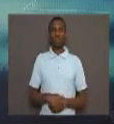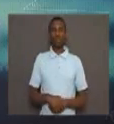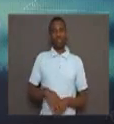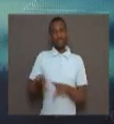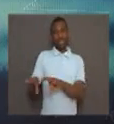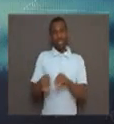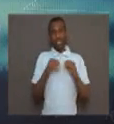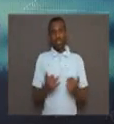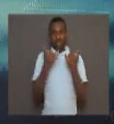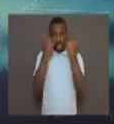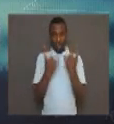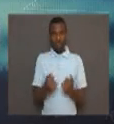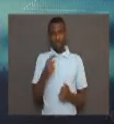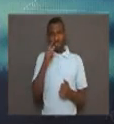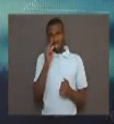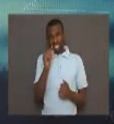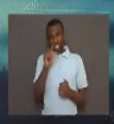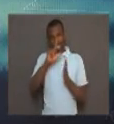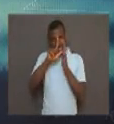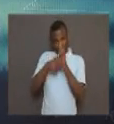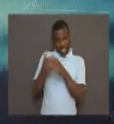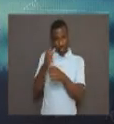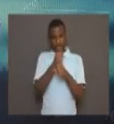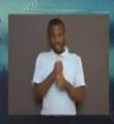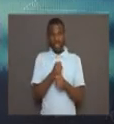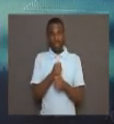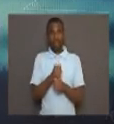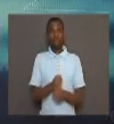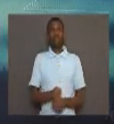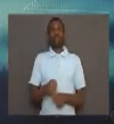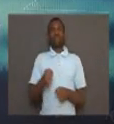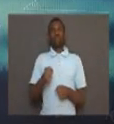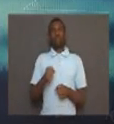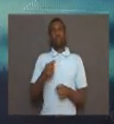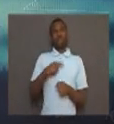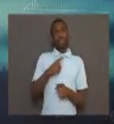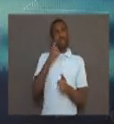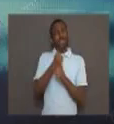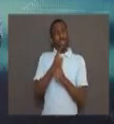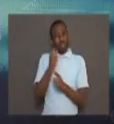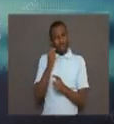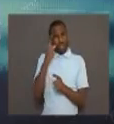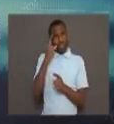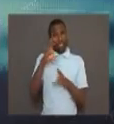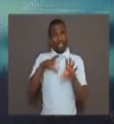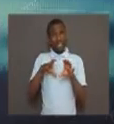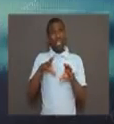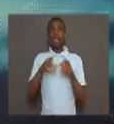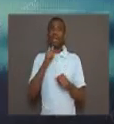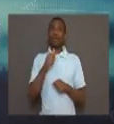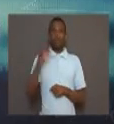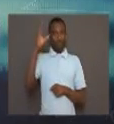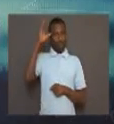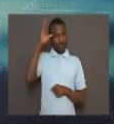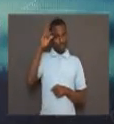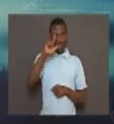Students, let us take a moment to make sure we properly understand the concept